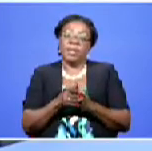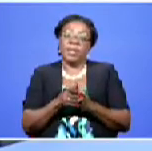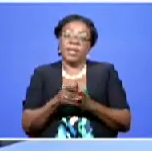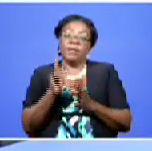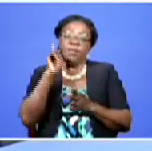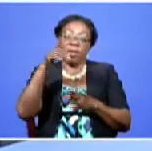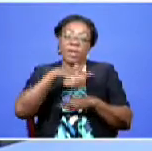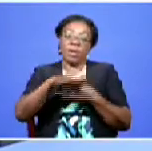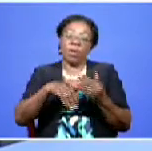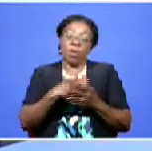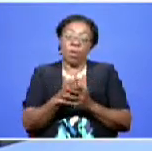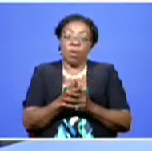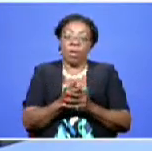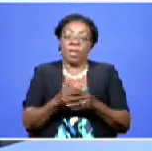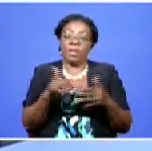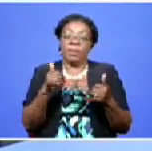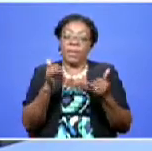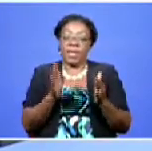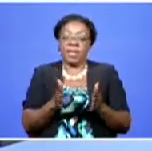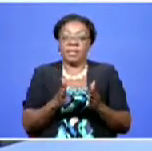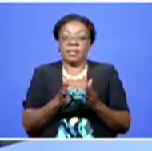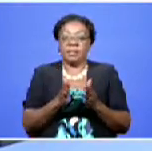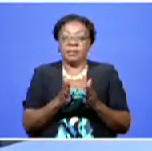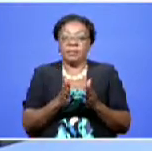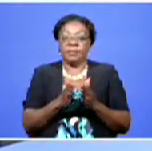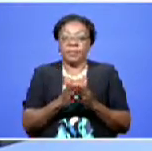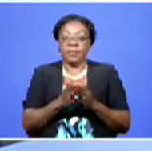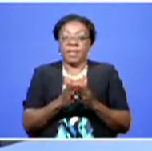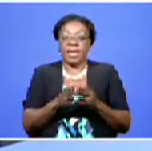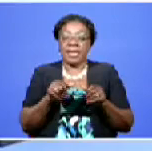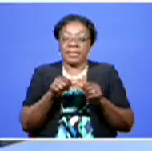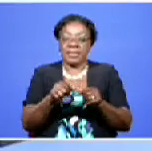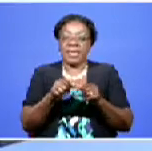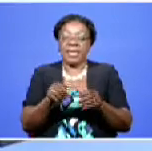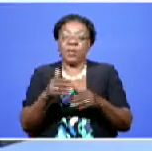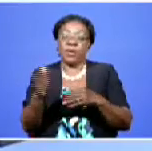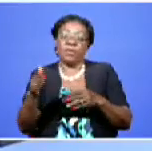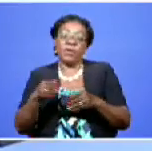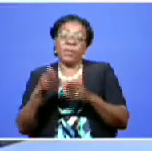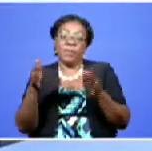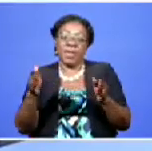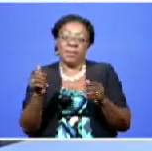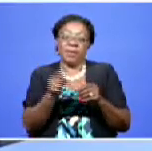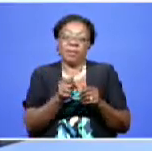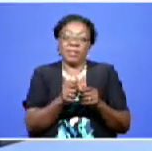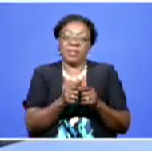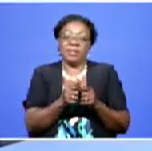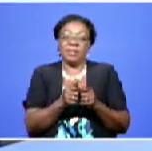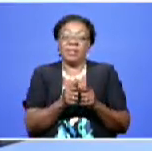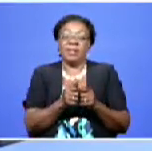you look at all the scorecards from all the players, I stayed away from the big numbers.